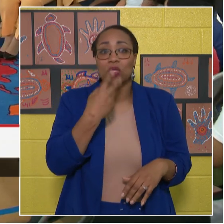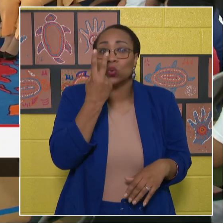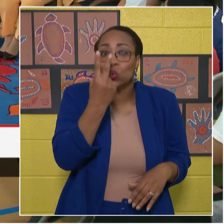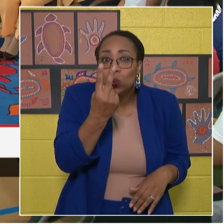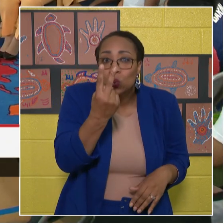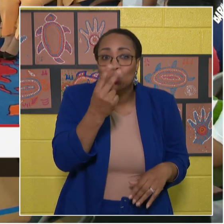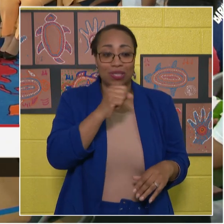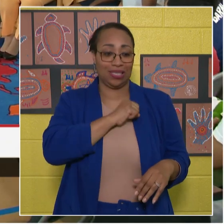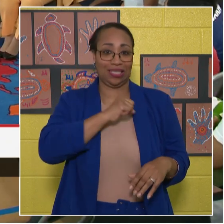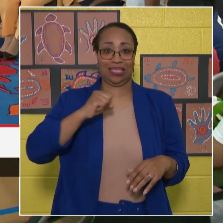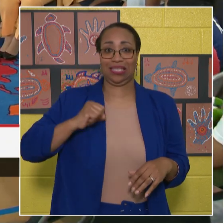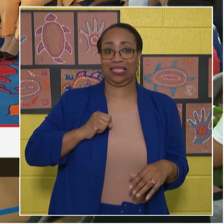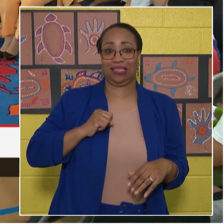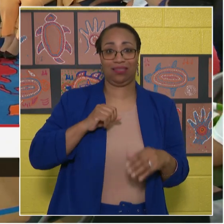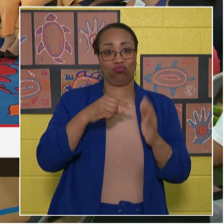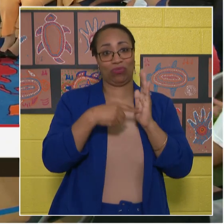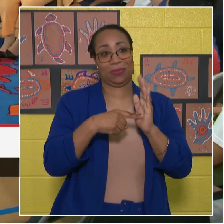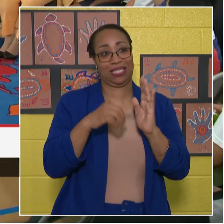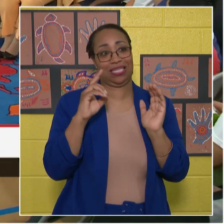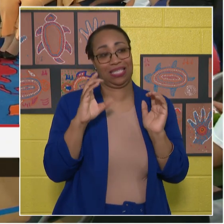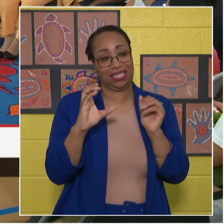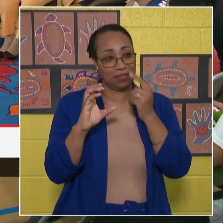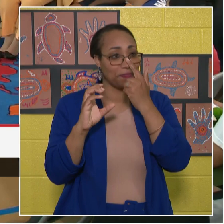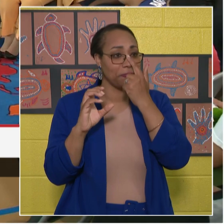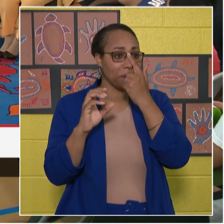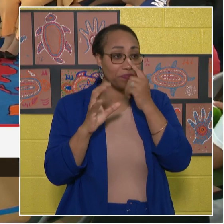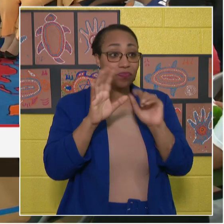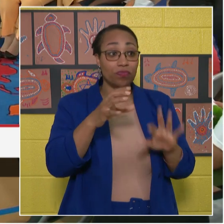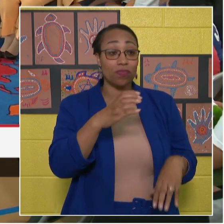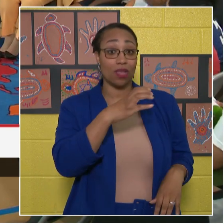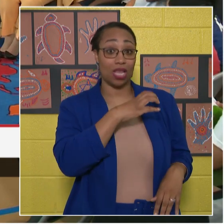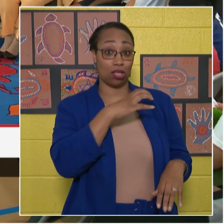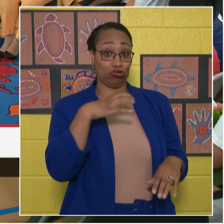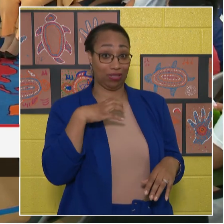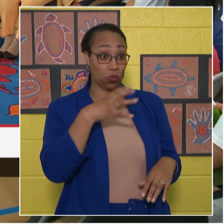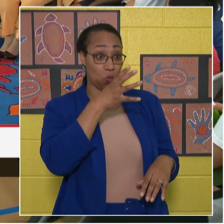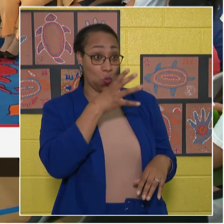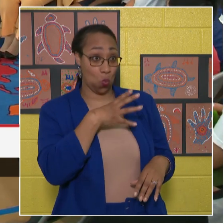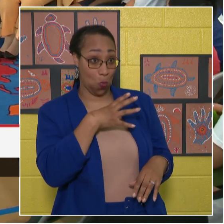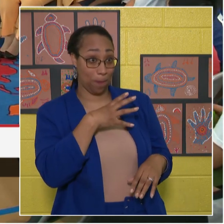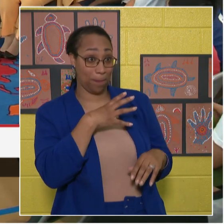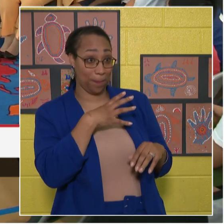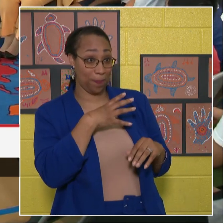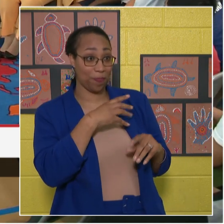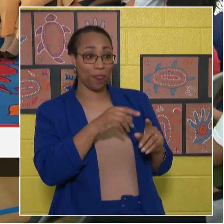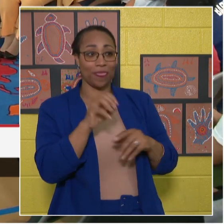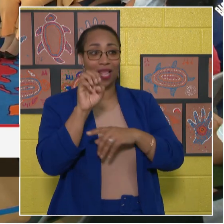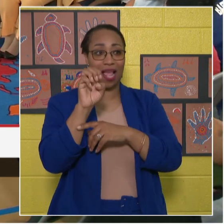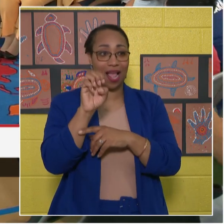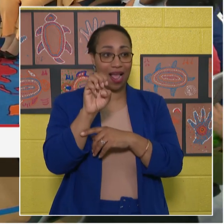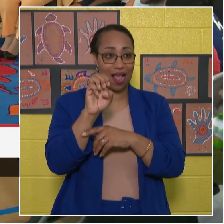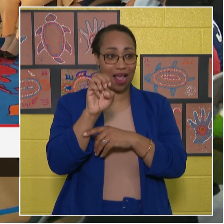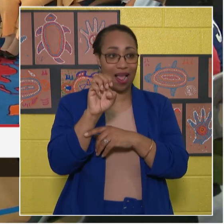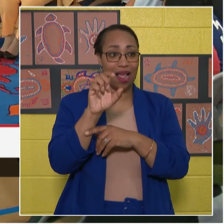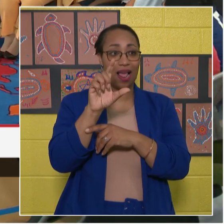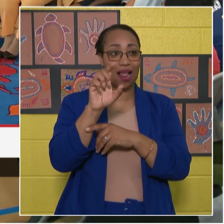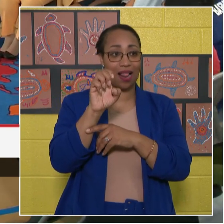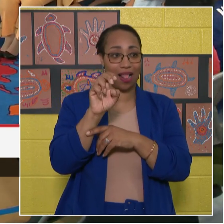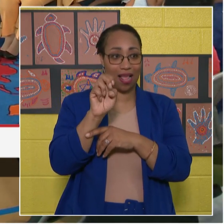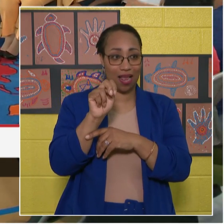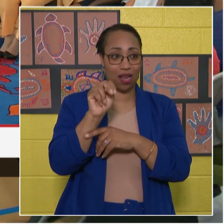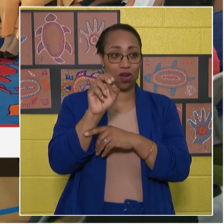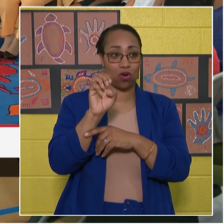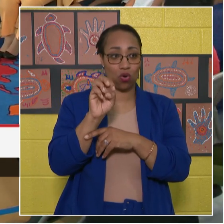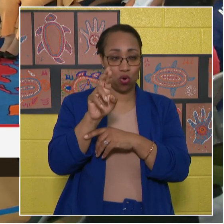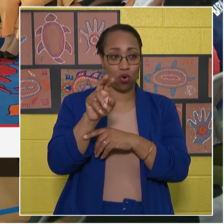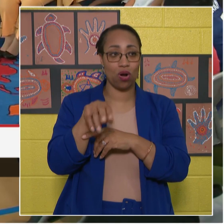Congresswoman Eleanor Holmes Norton, can't vote. Imagine that. So all of us